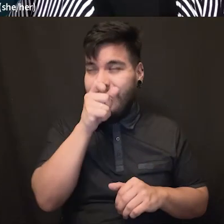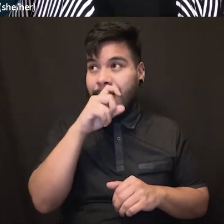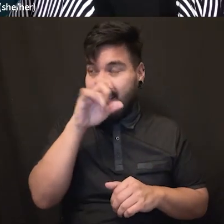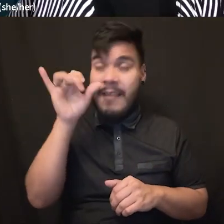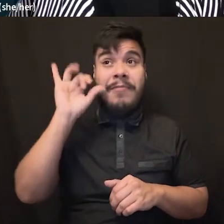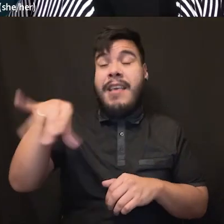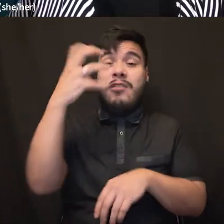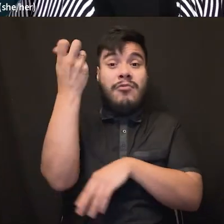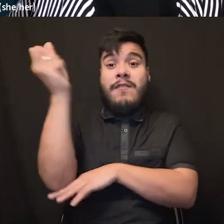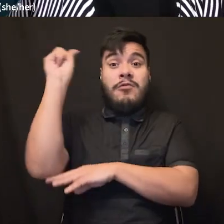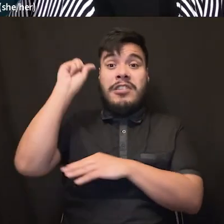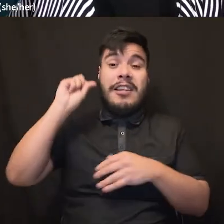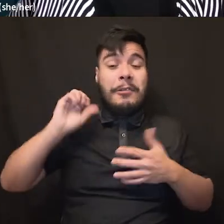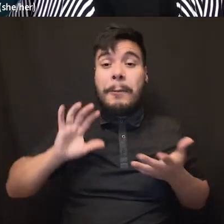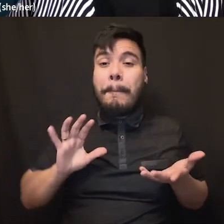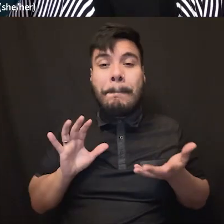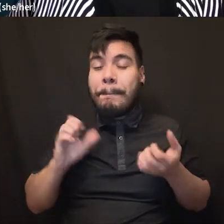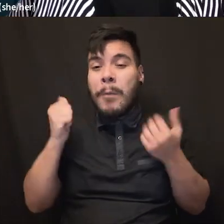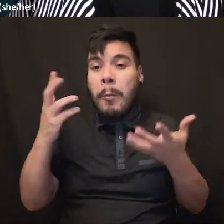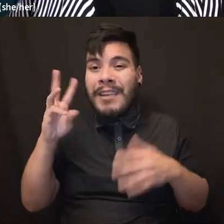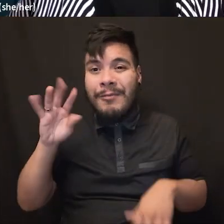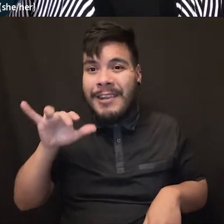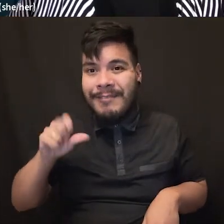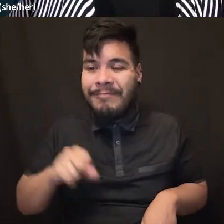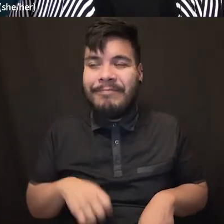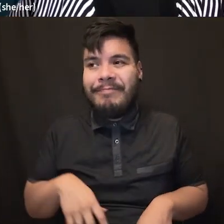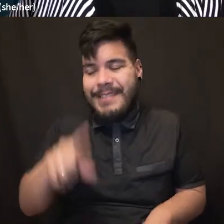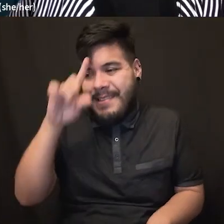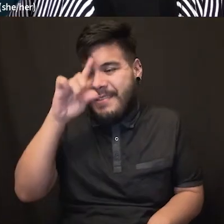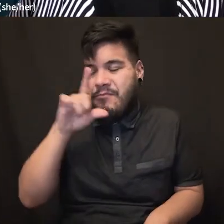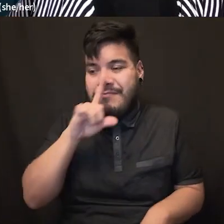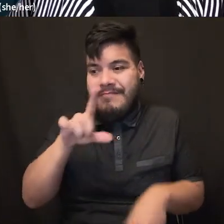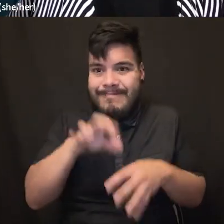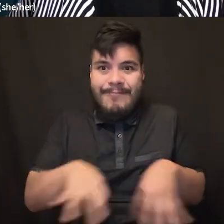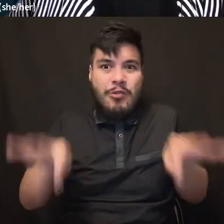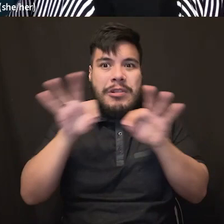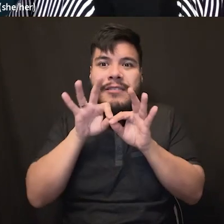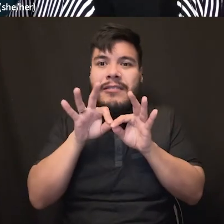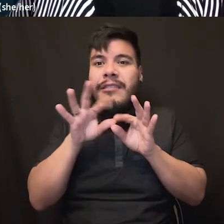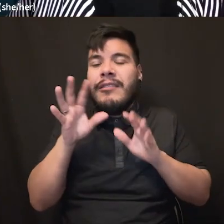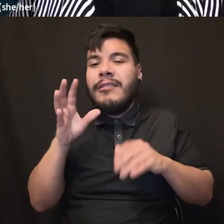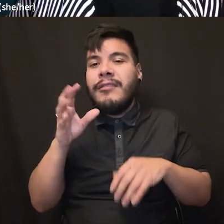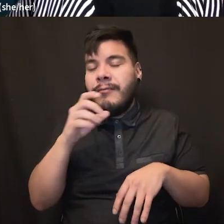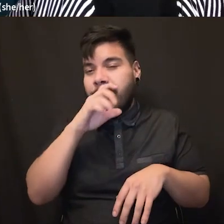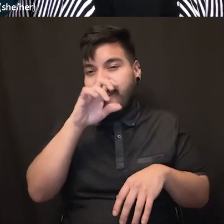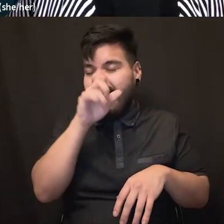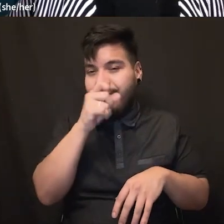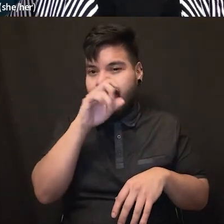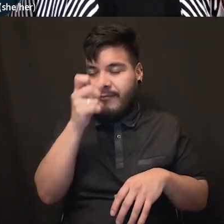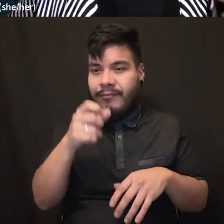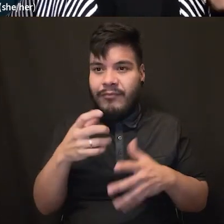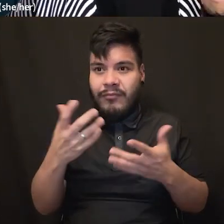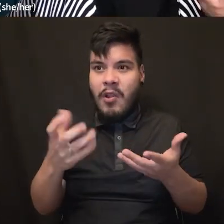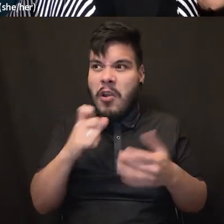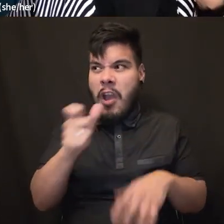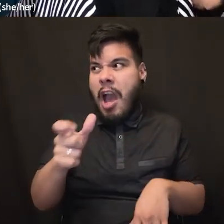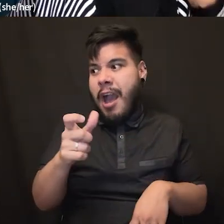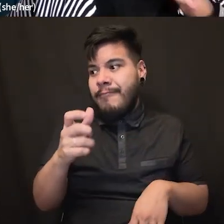revolutionary in so many ways. And I think it's so important to, you know, to